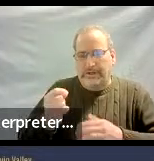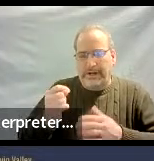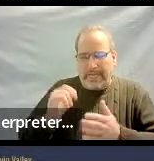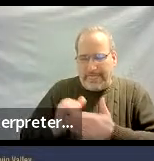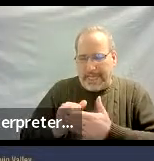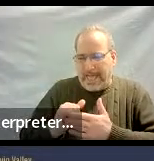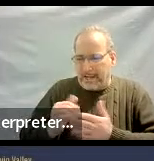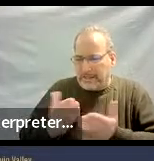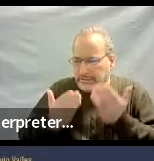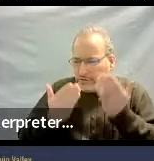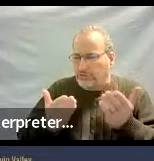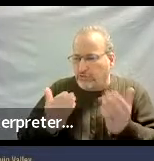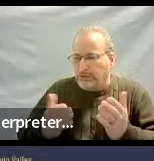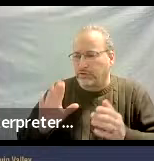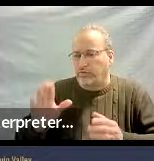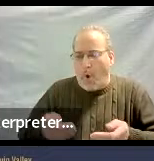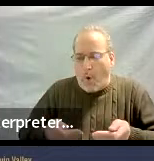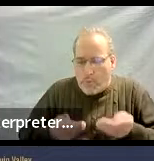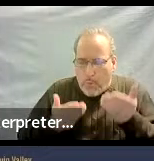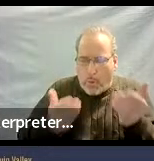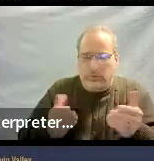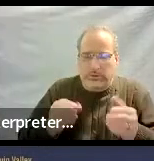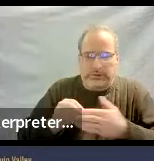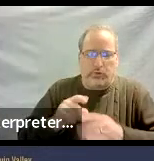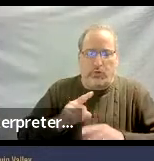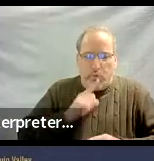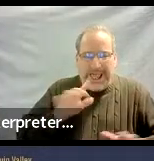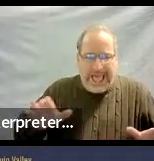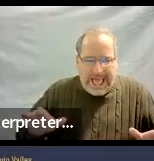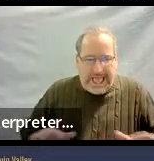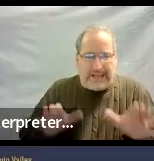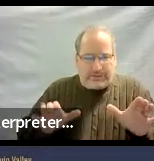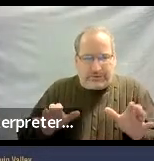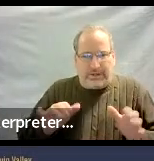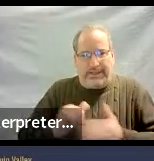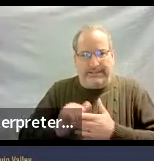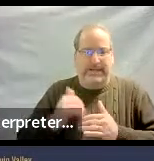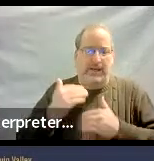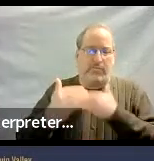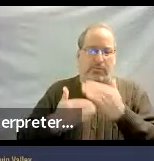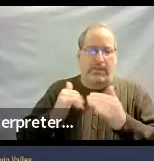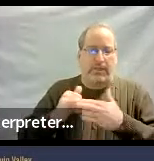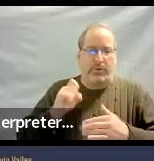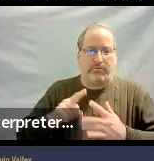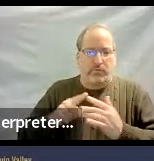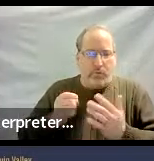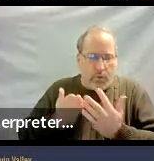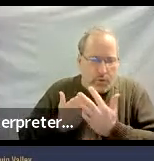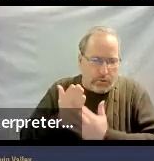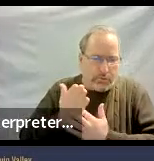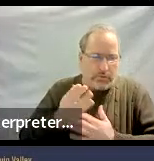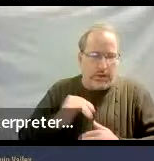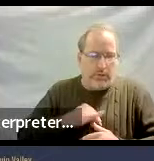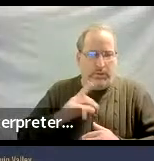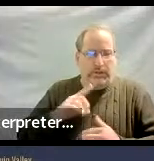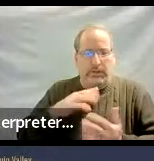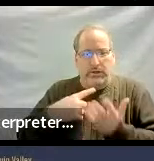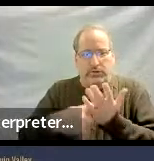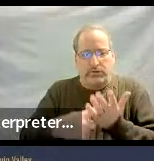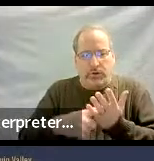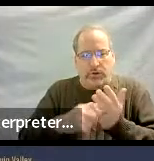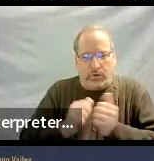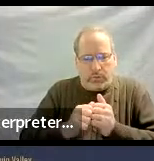action. As you can imagine, there is a process that we need to go through that we've talked a couple of times in